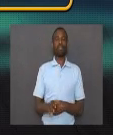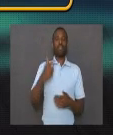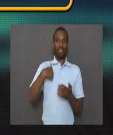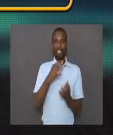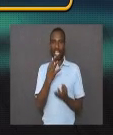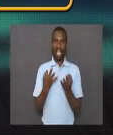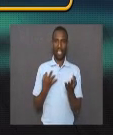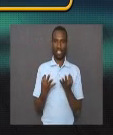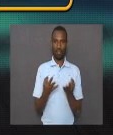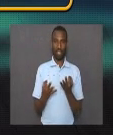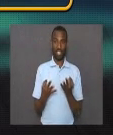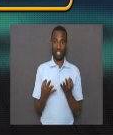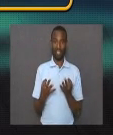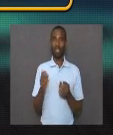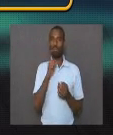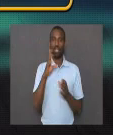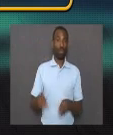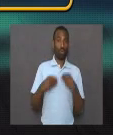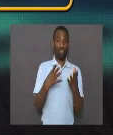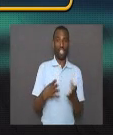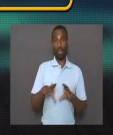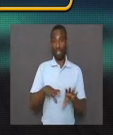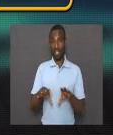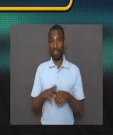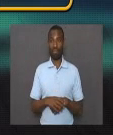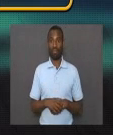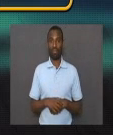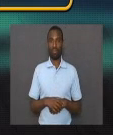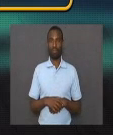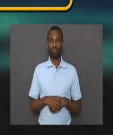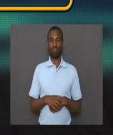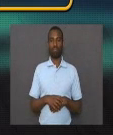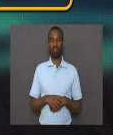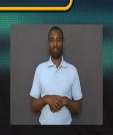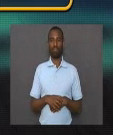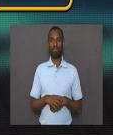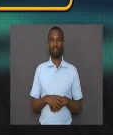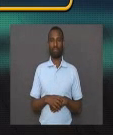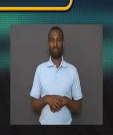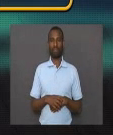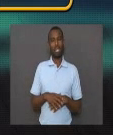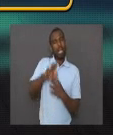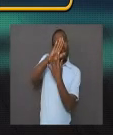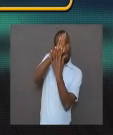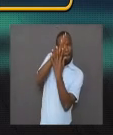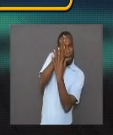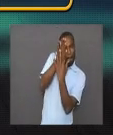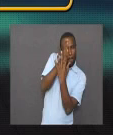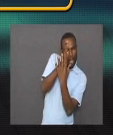expression can only provide us with the information on the mean of